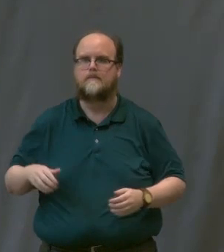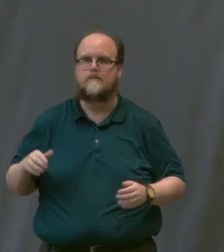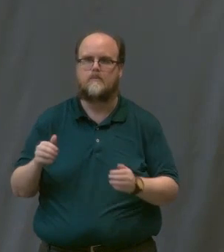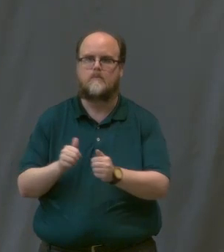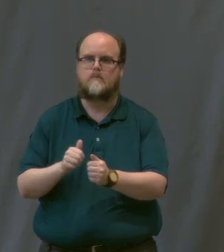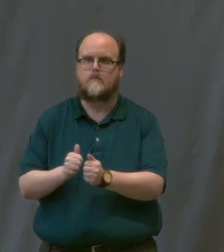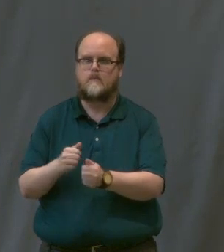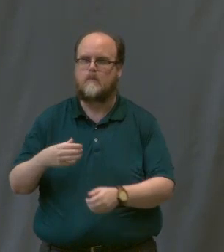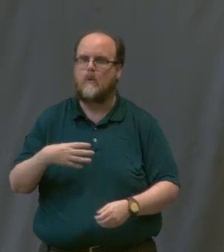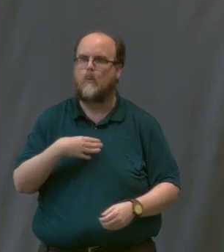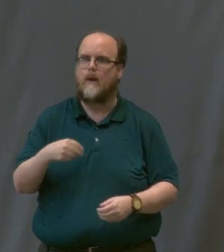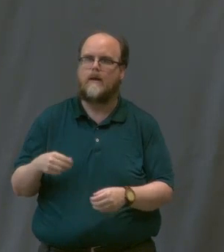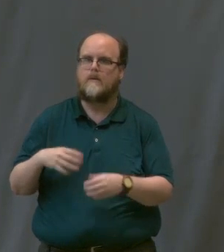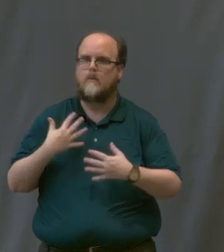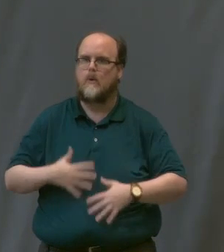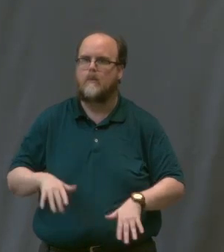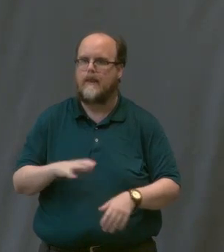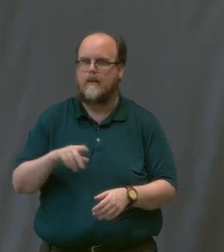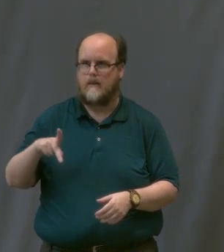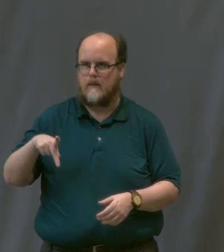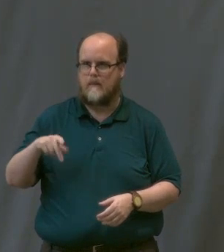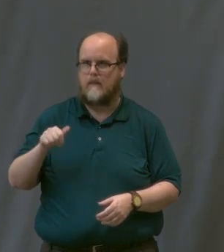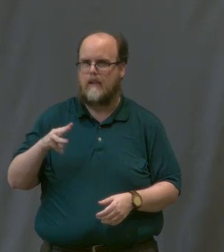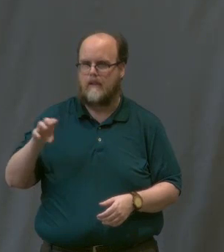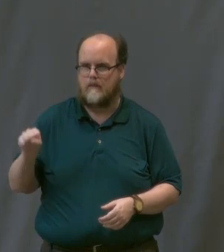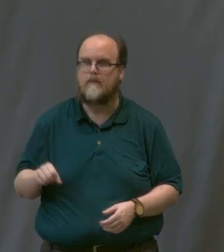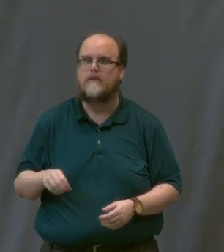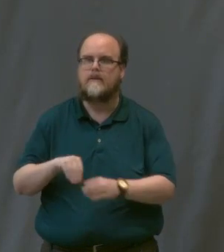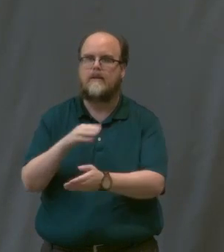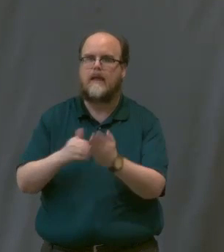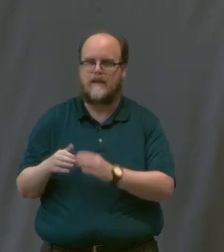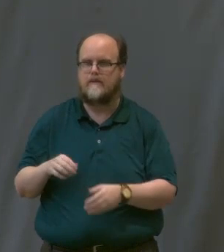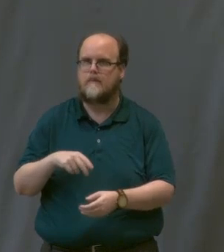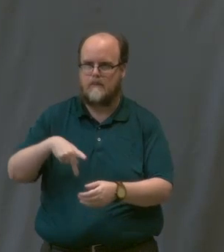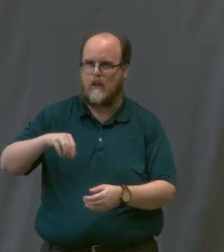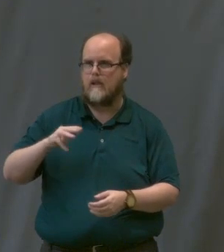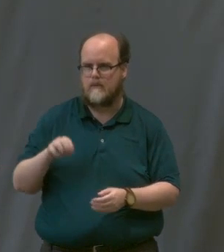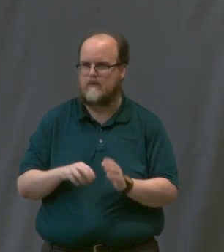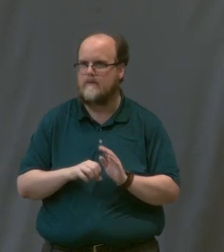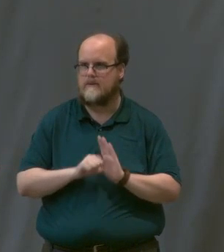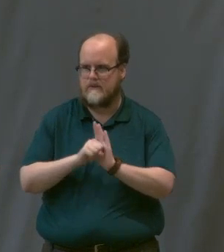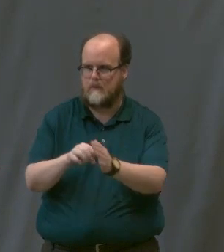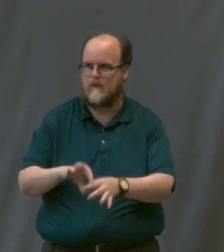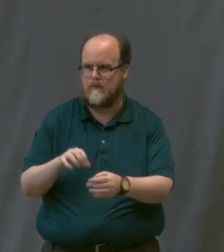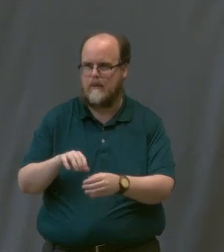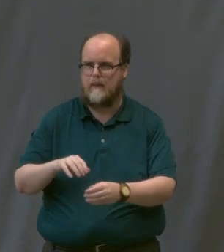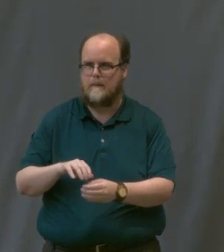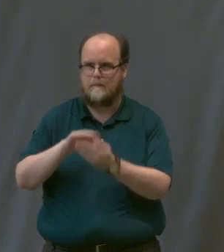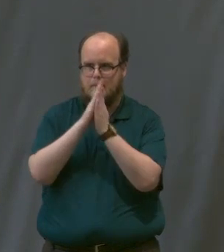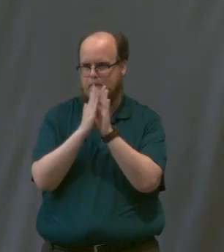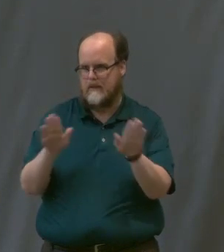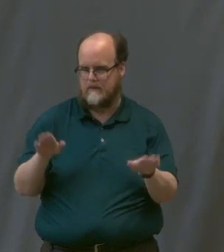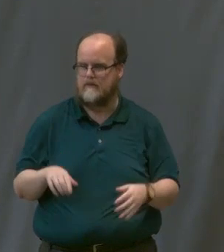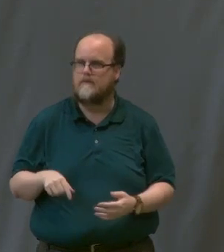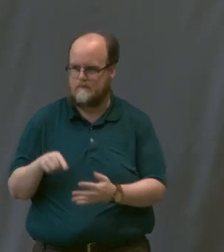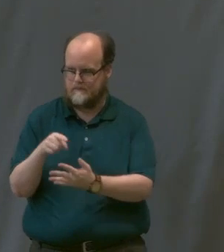hands. Palms being the universal symbol of peace. Now clearly, these are the ones